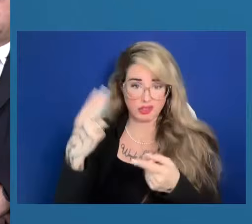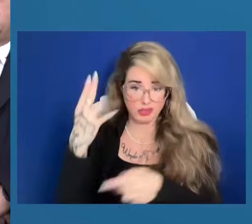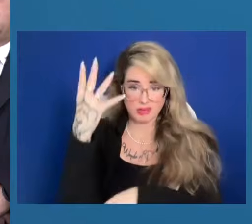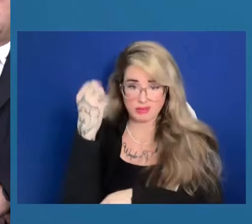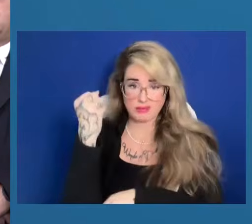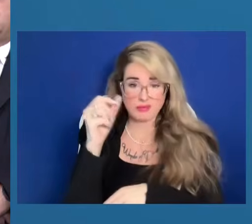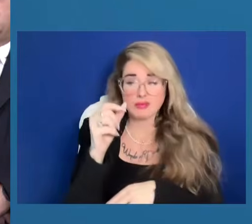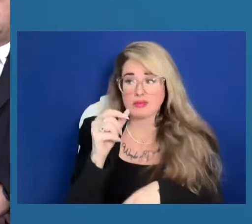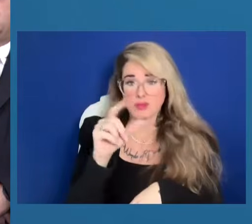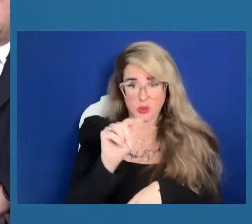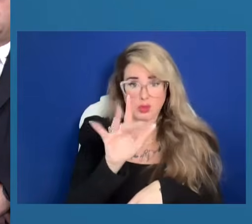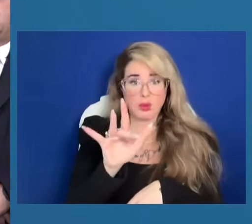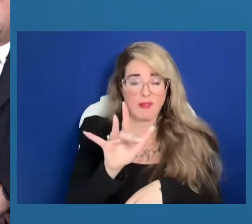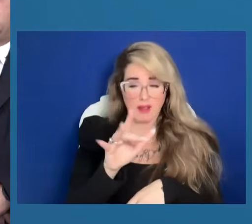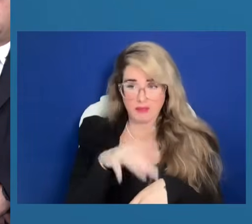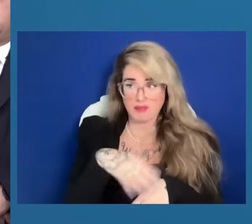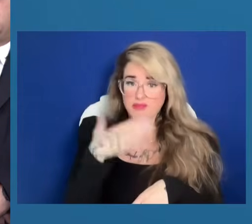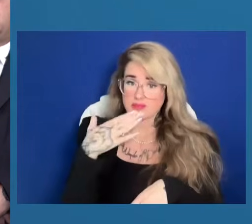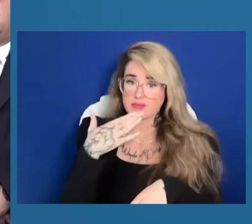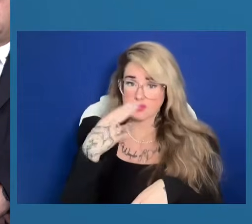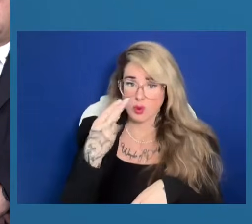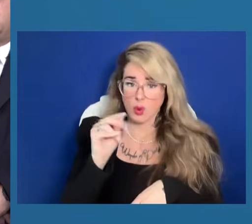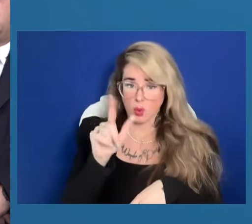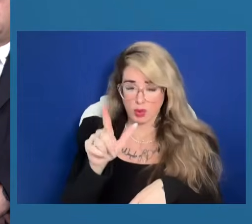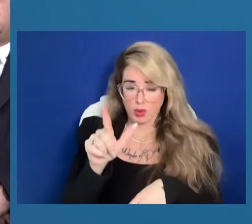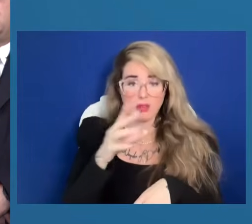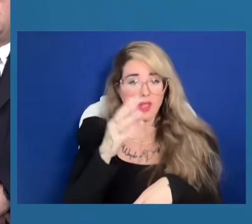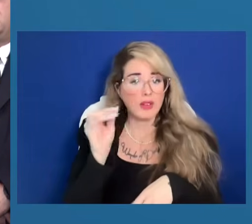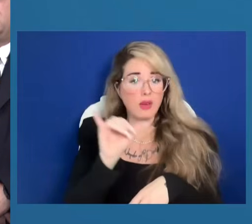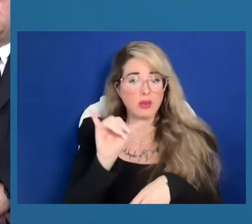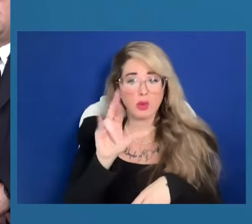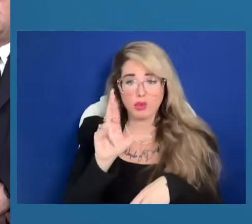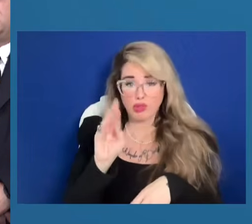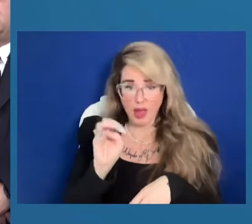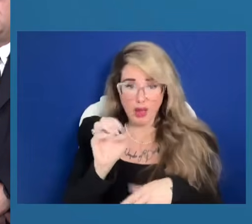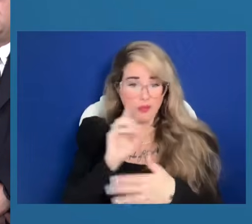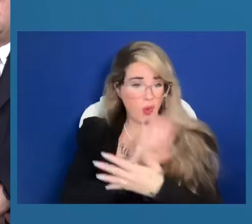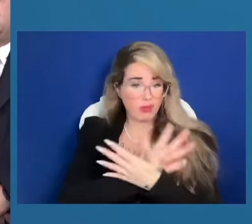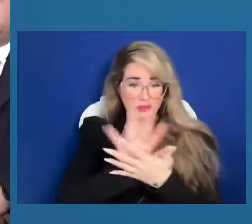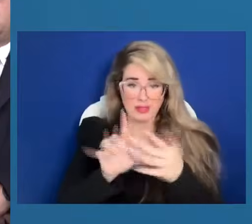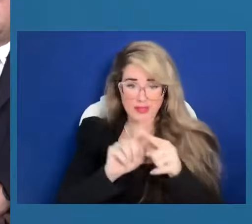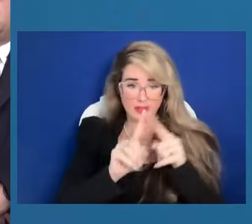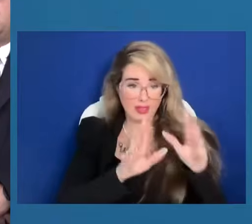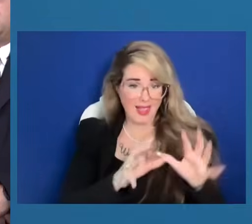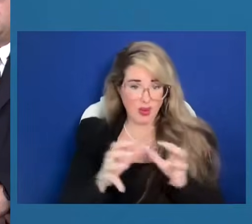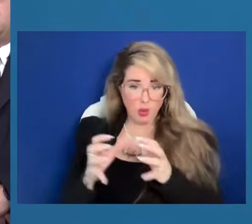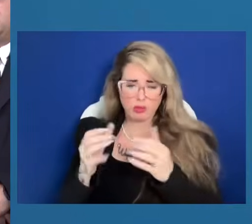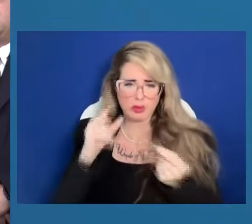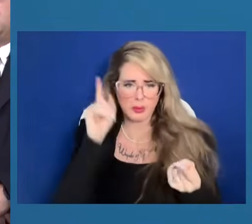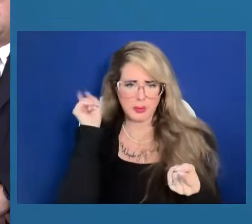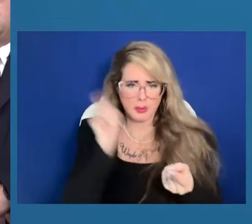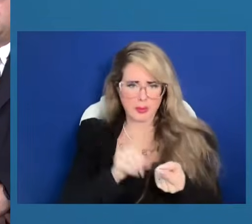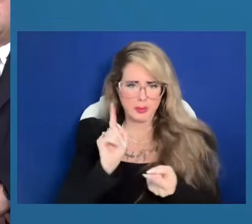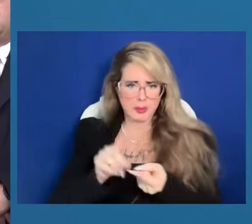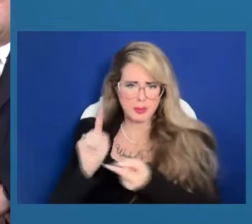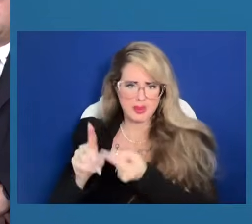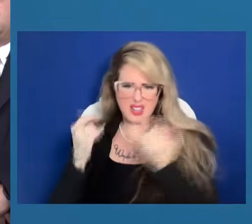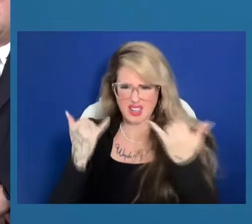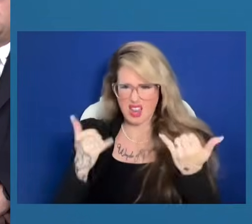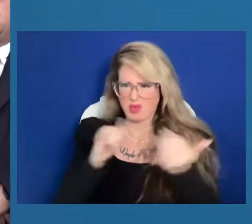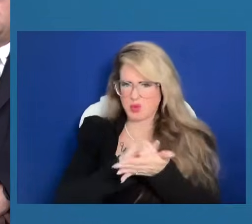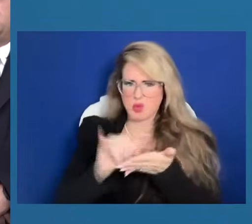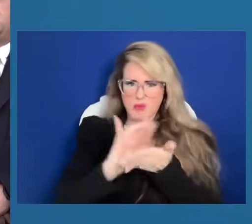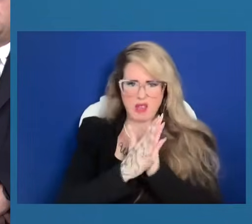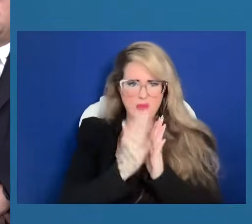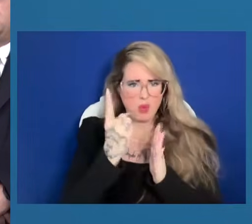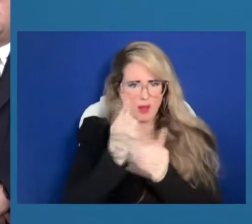2025. Major crime is declining across every category. New York is one of the safest, largest states in the nation. And